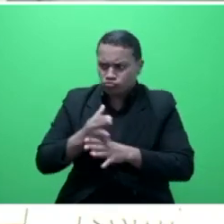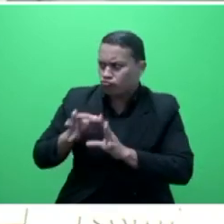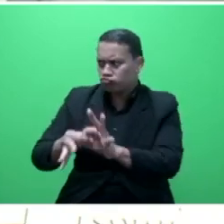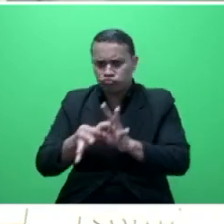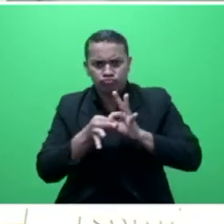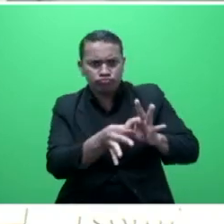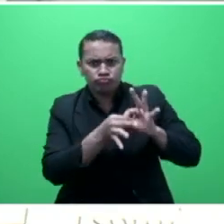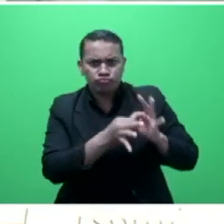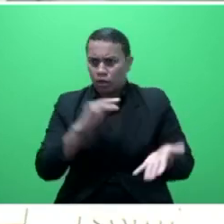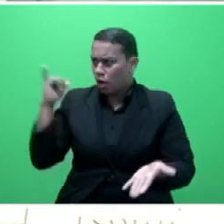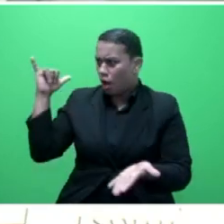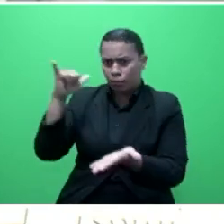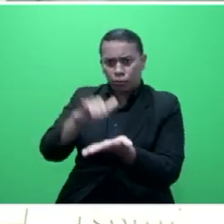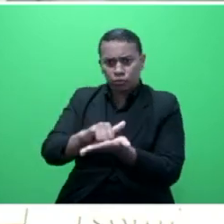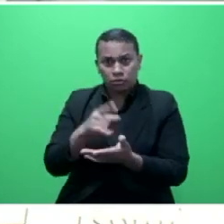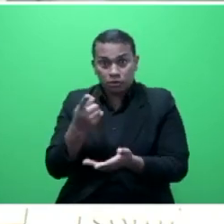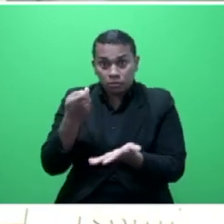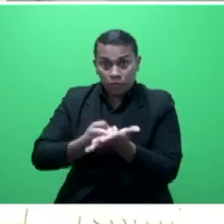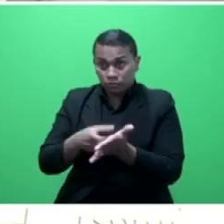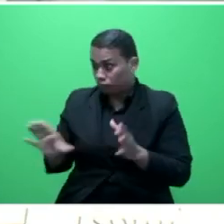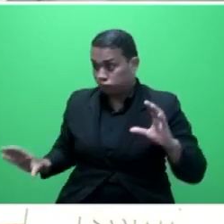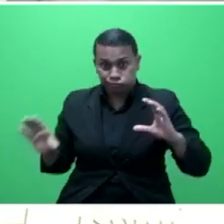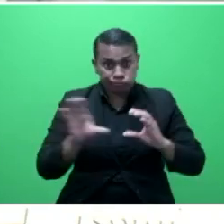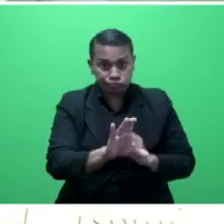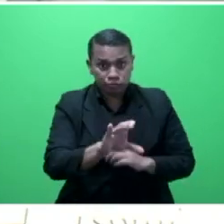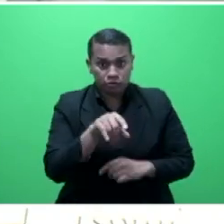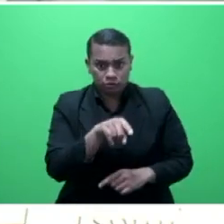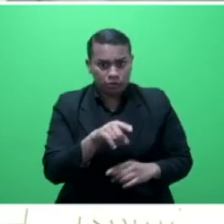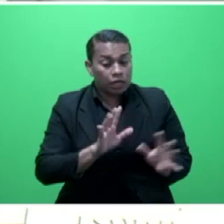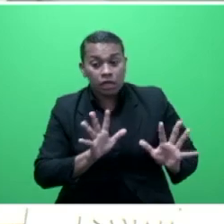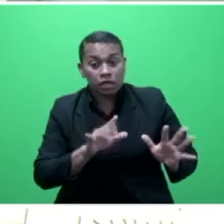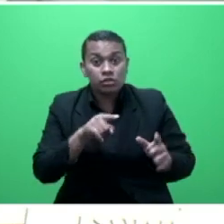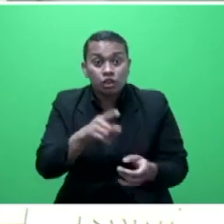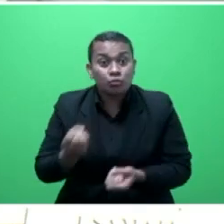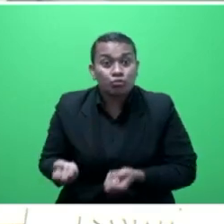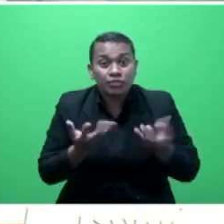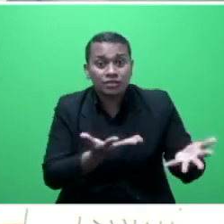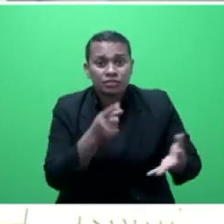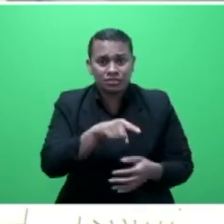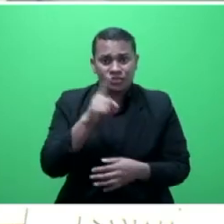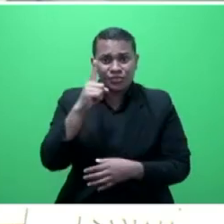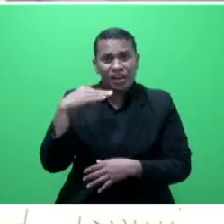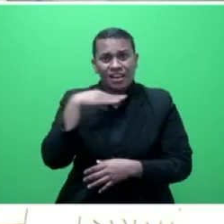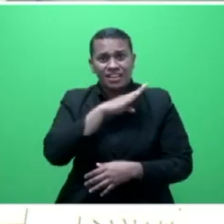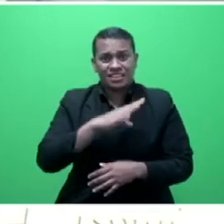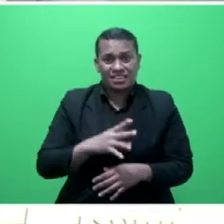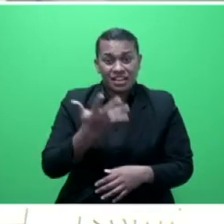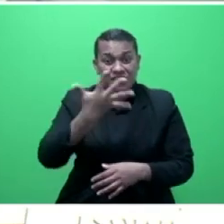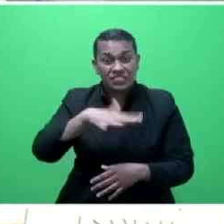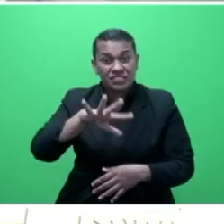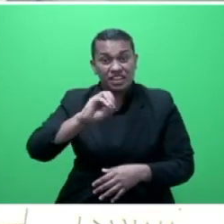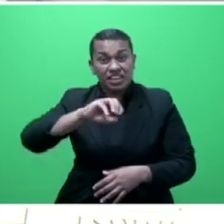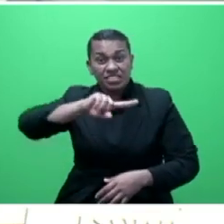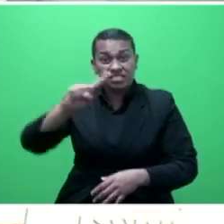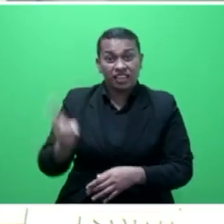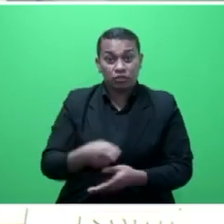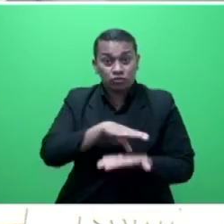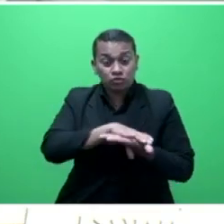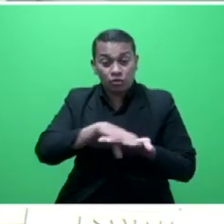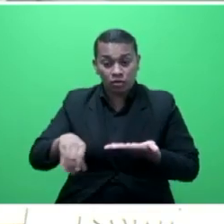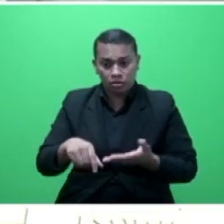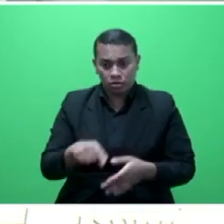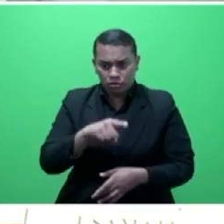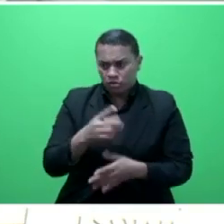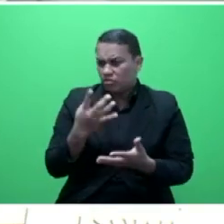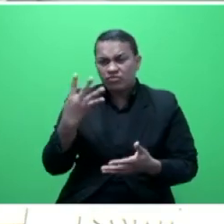first 150,000 visitors with a once-in-a-lifetime travel stipend of around $400 per passenger to go